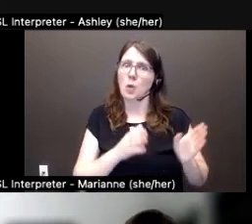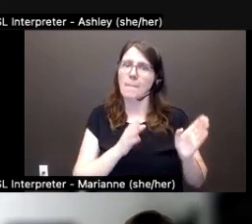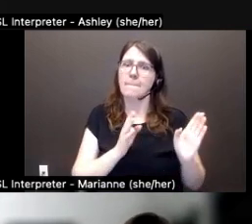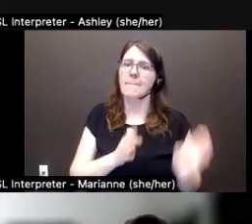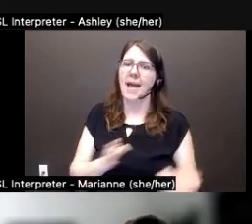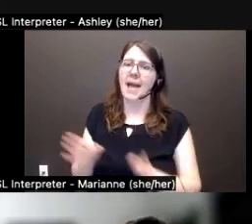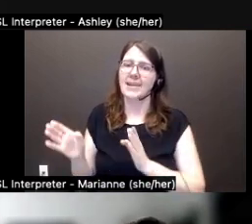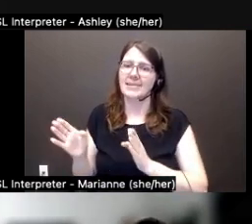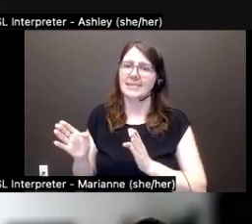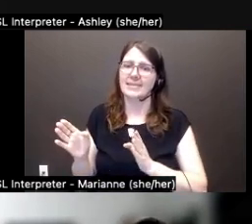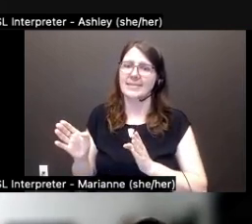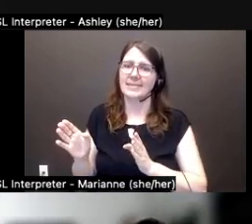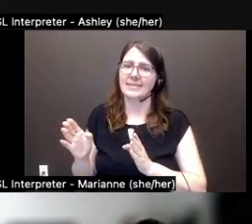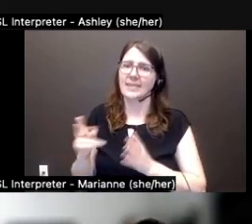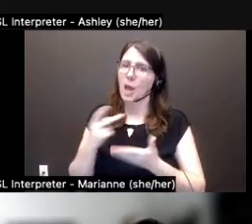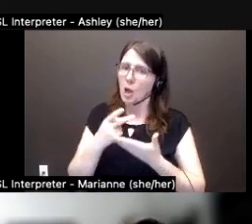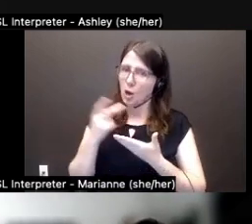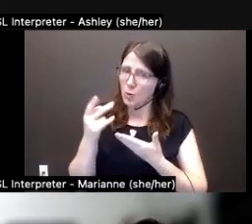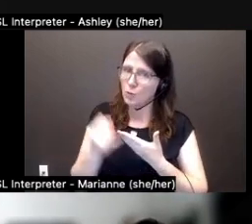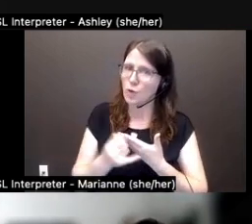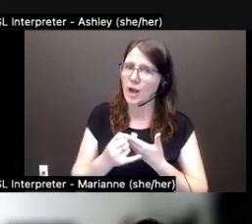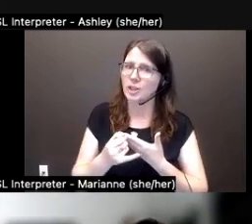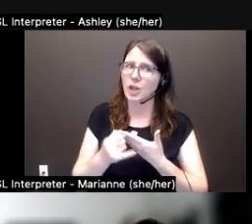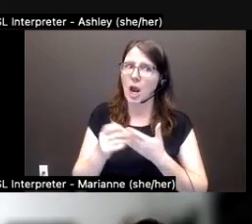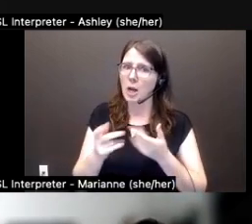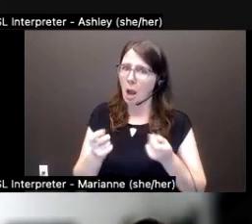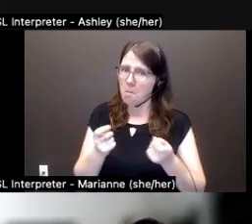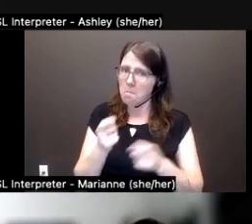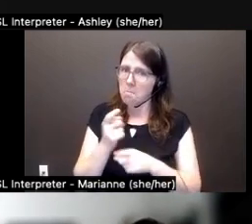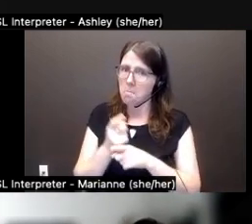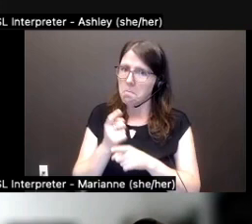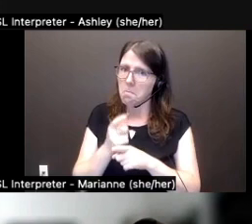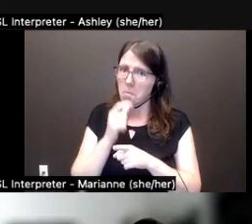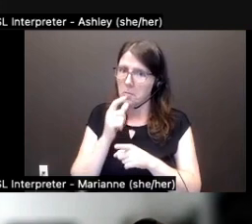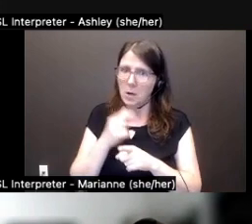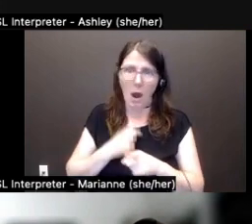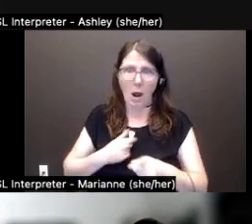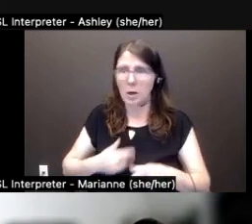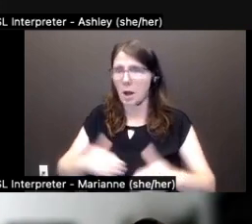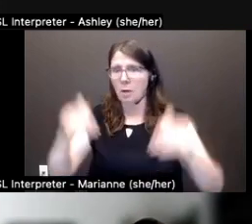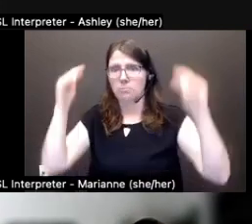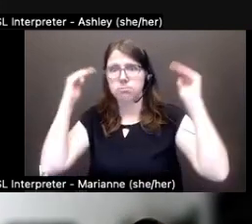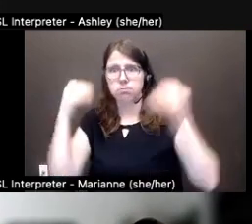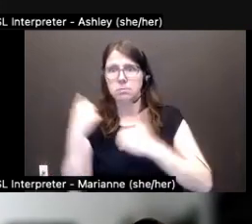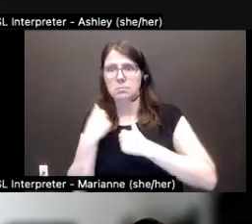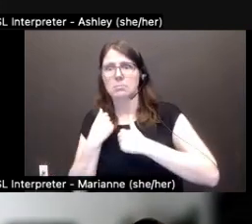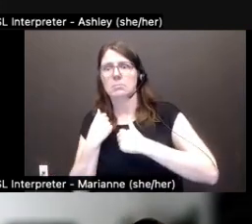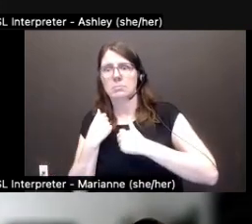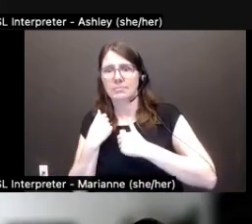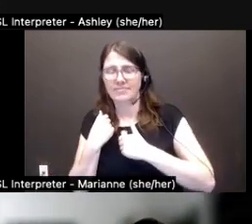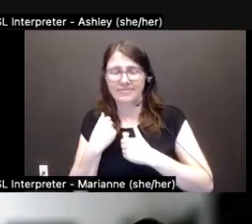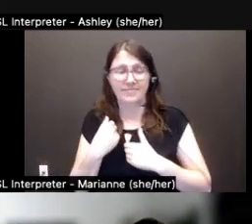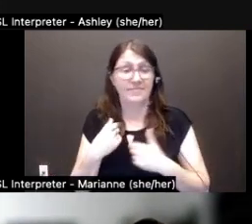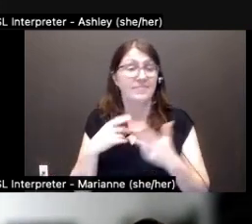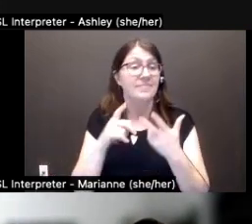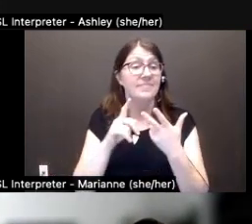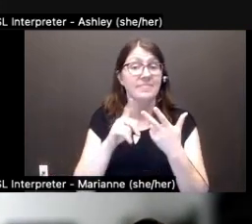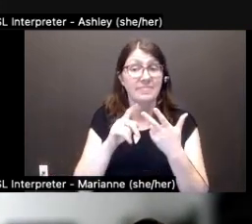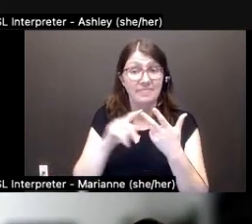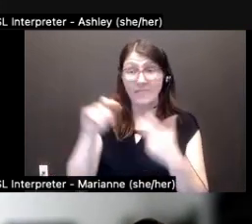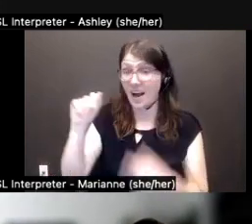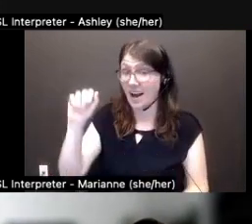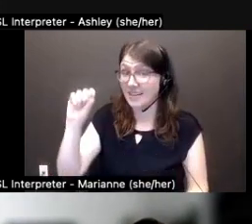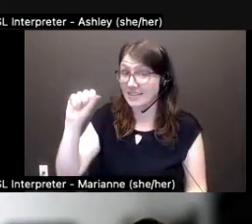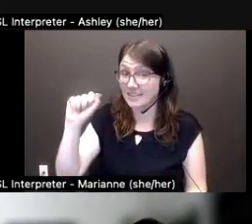feasible project plan that will keep us on track. And as I mentioned, Asana was one tool that helped us